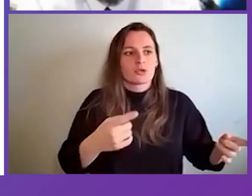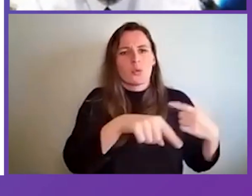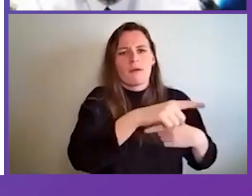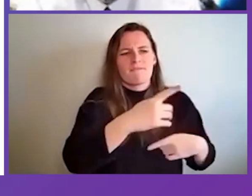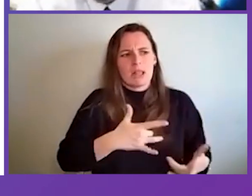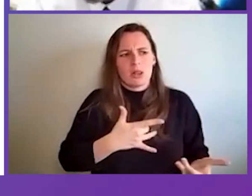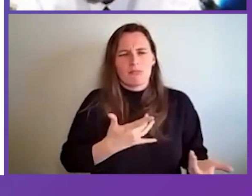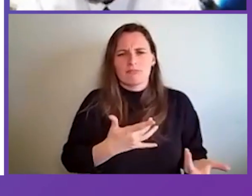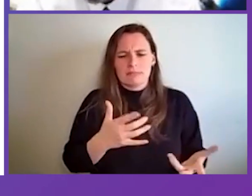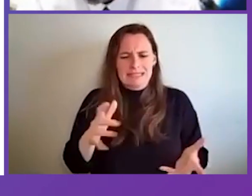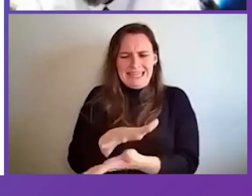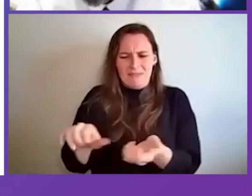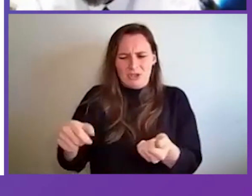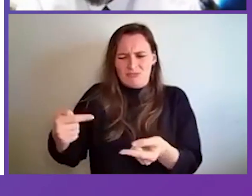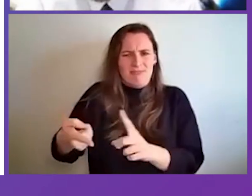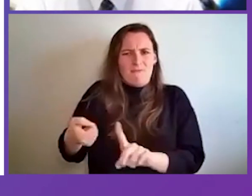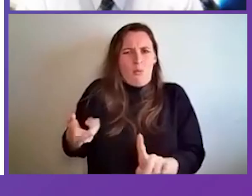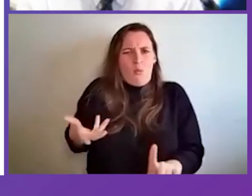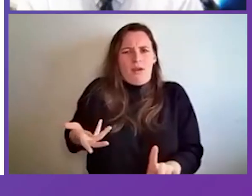see.